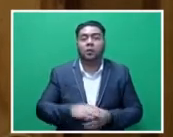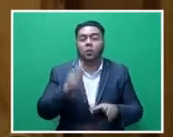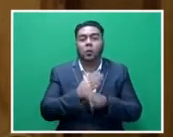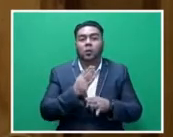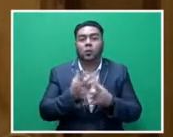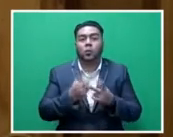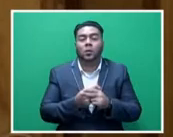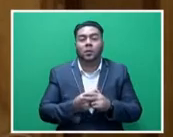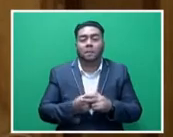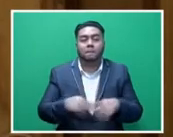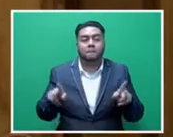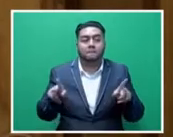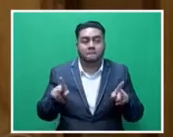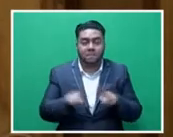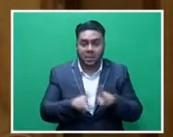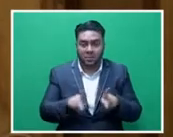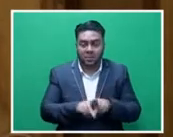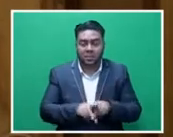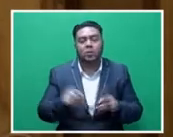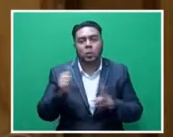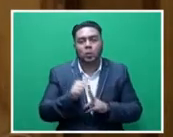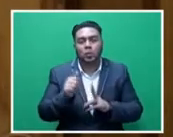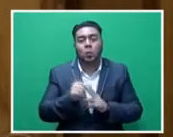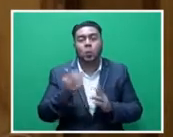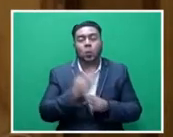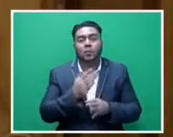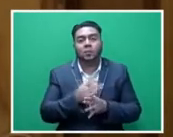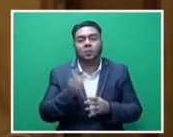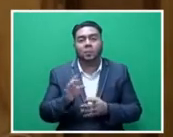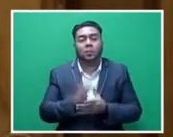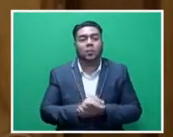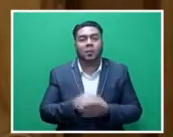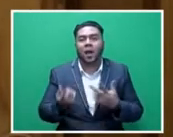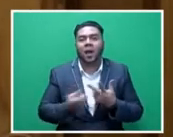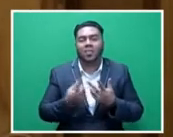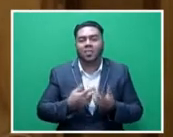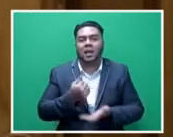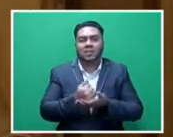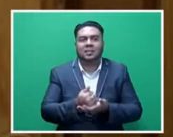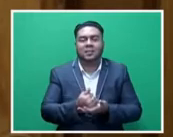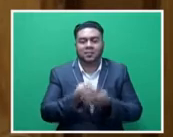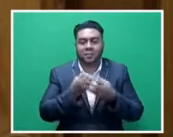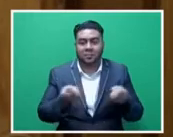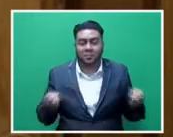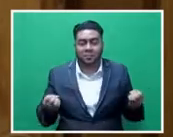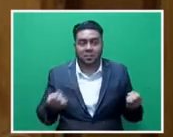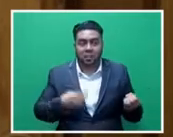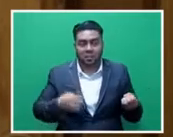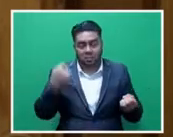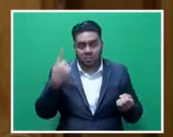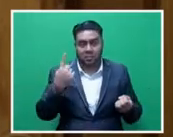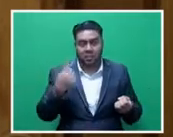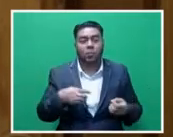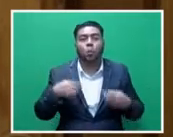partners is also helping out in wheelchairs and other assistive devices. I understand wheelchairs